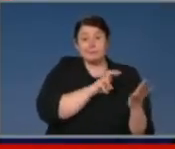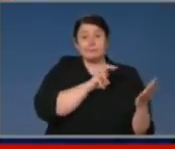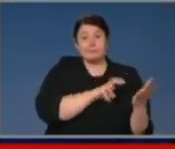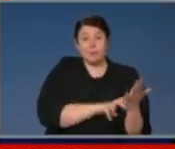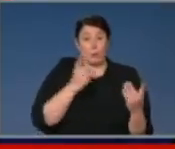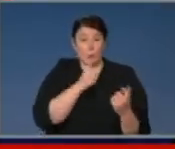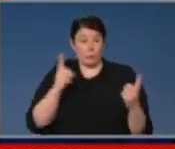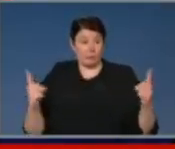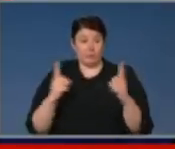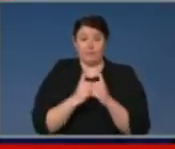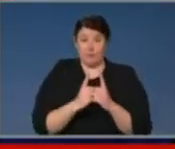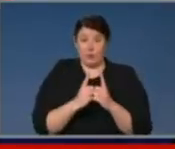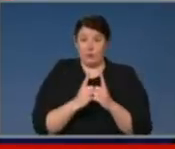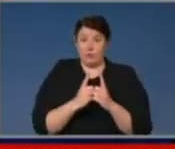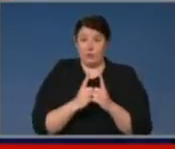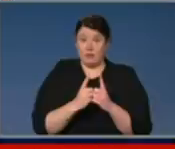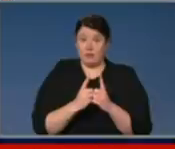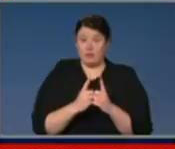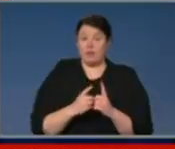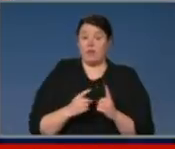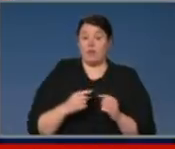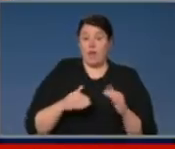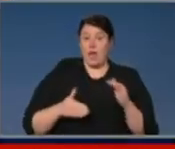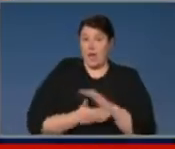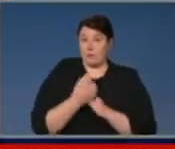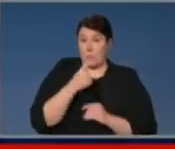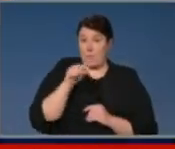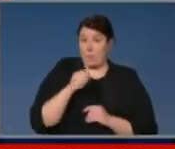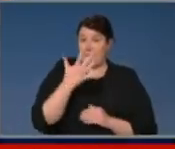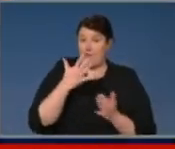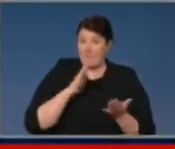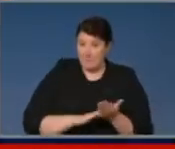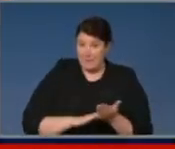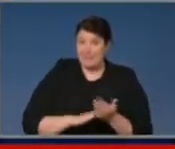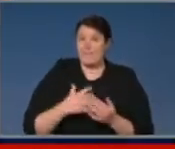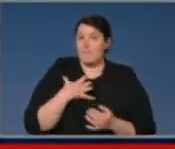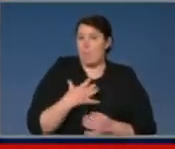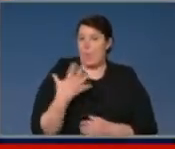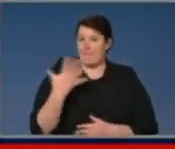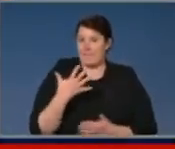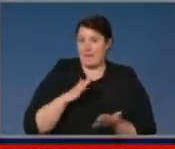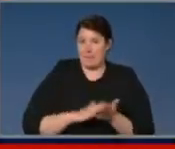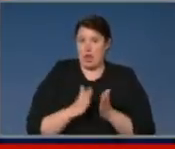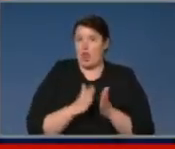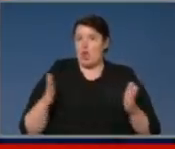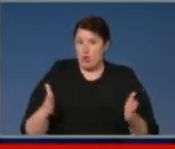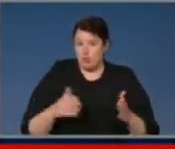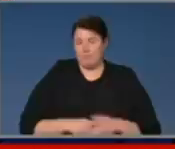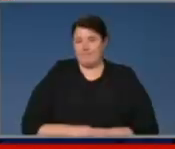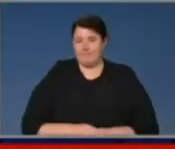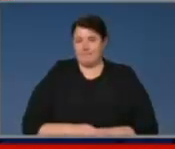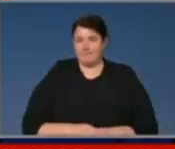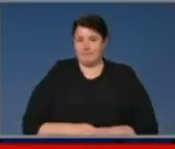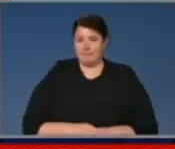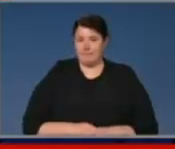minutes with less than 1.5 metres distance will then be provided. In terms of privacy,